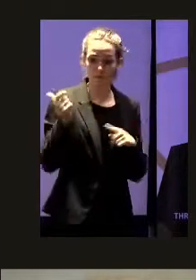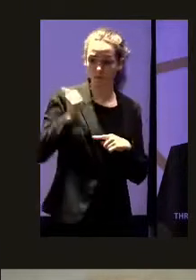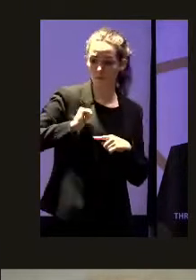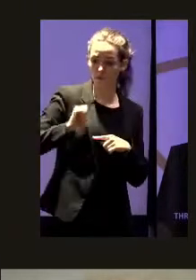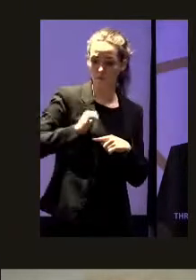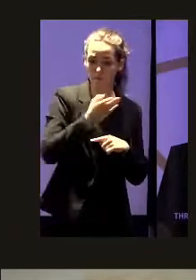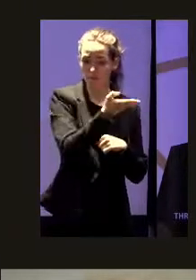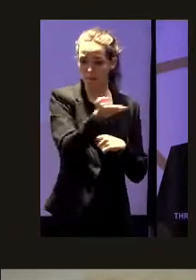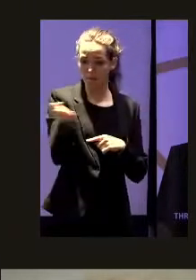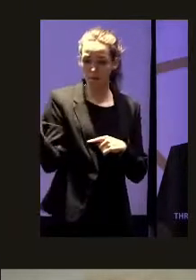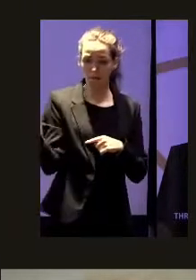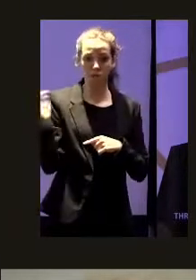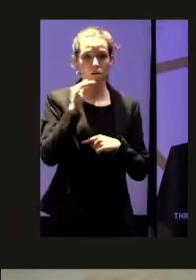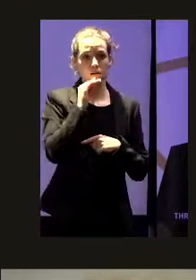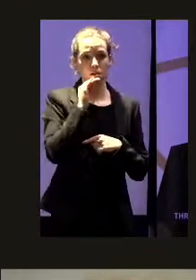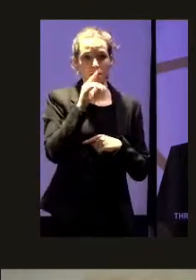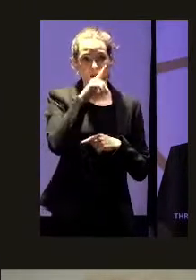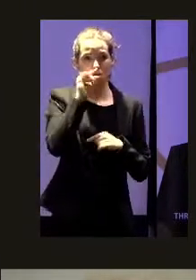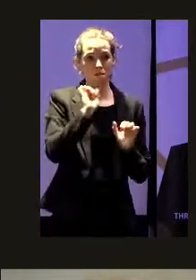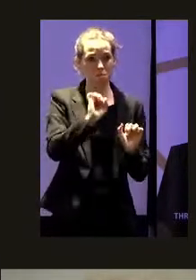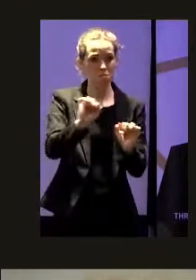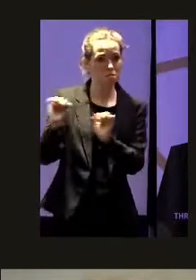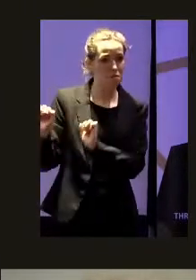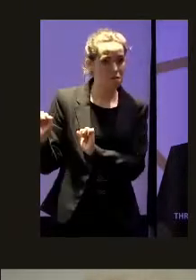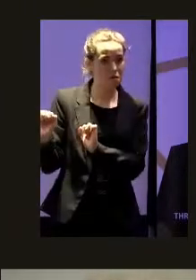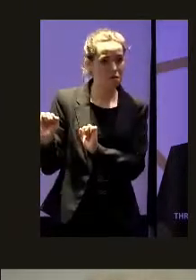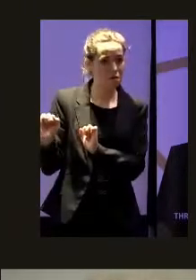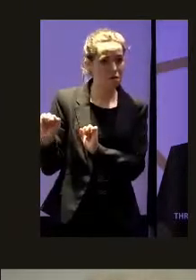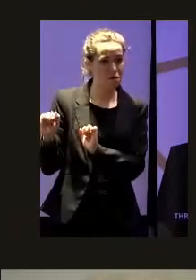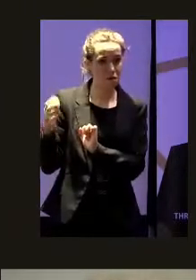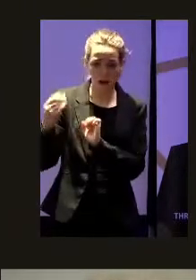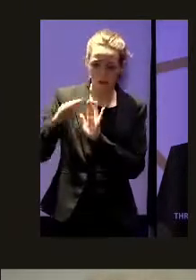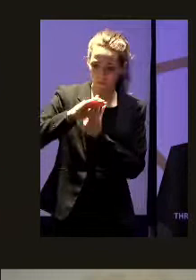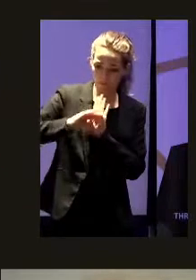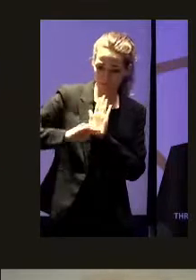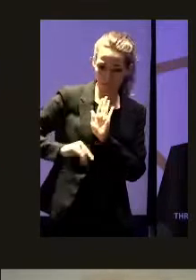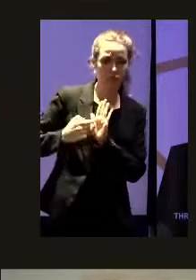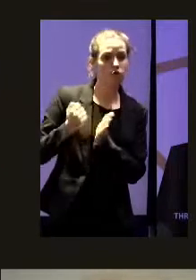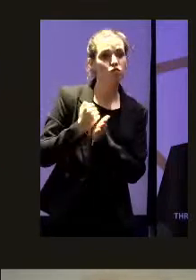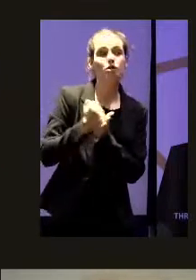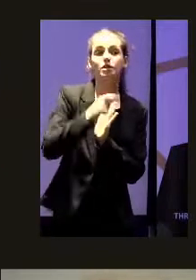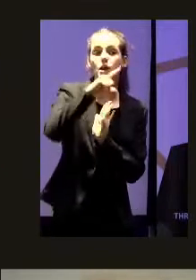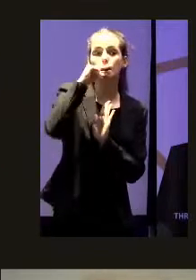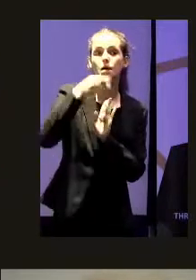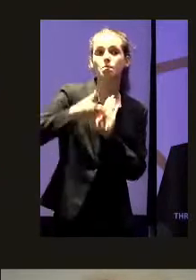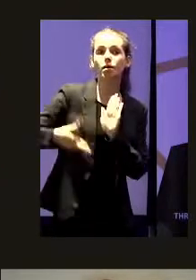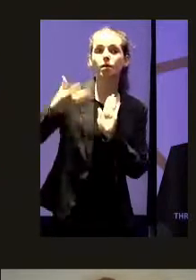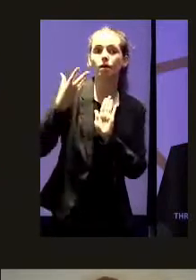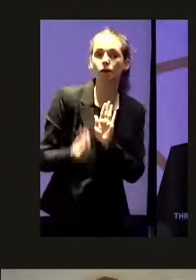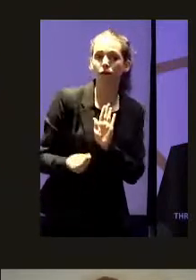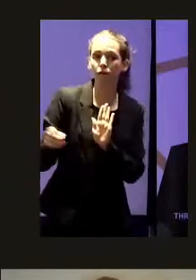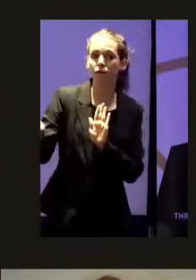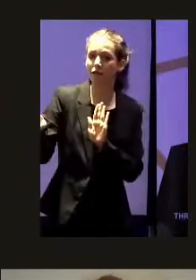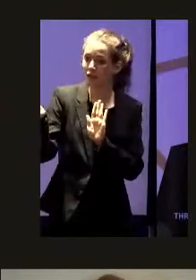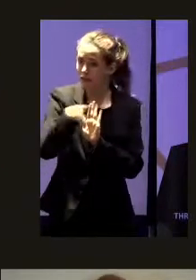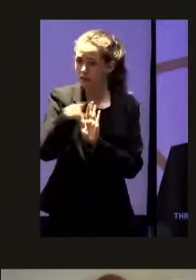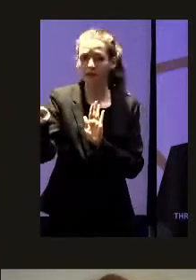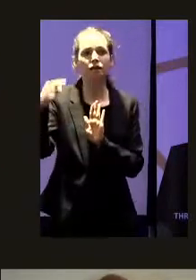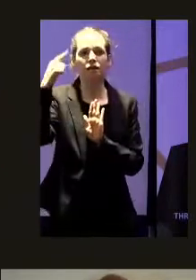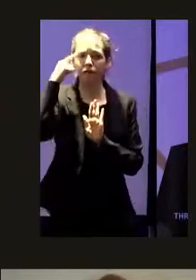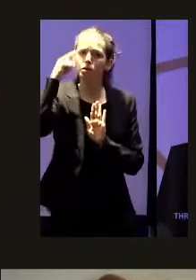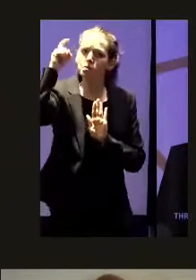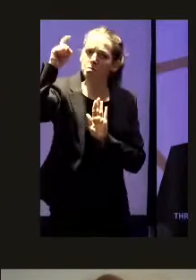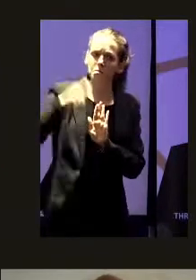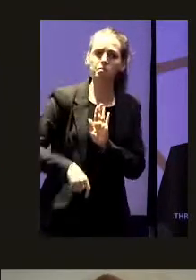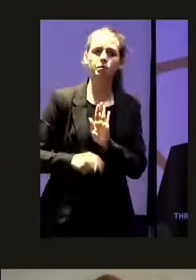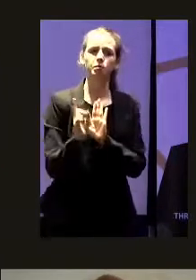of their own names bank that they have registered, they then need to take into consideration the processes